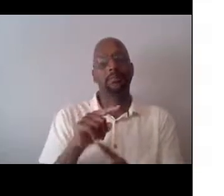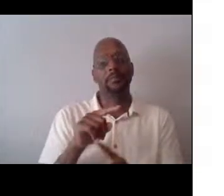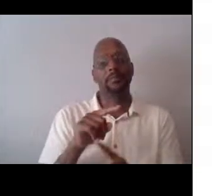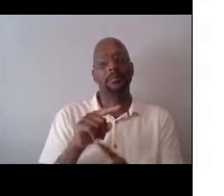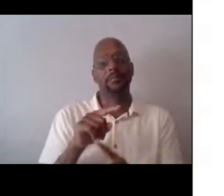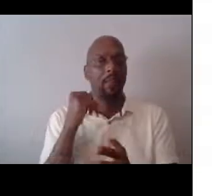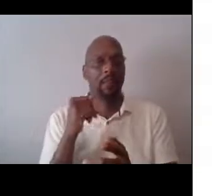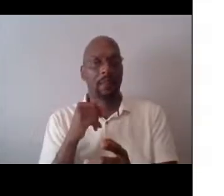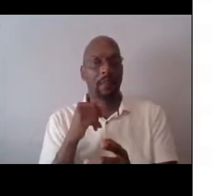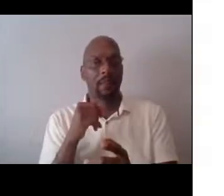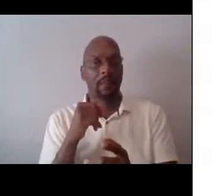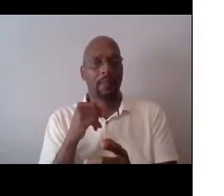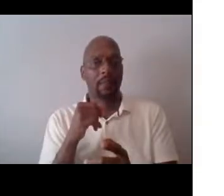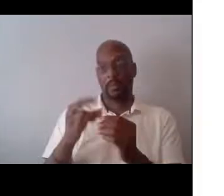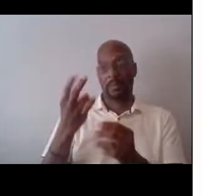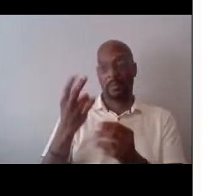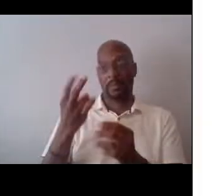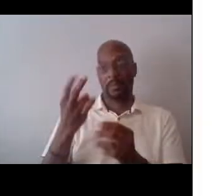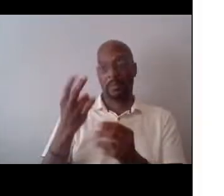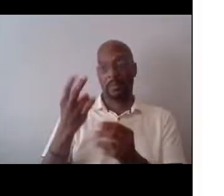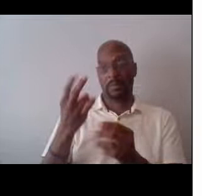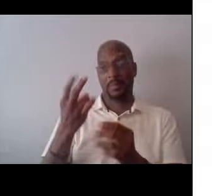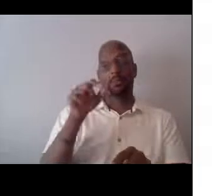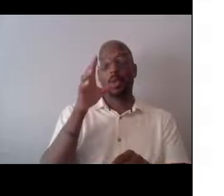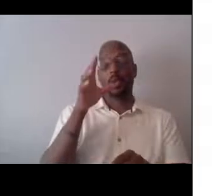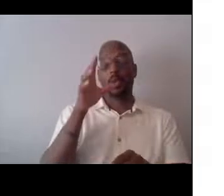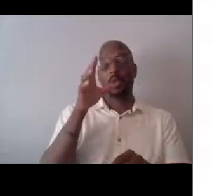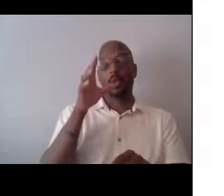I don't. Will we have a new recommendation for